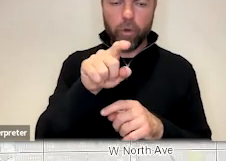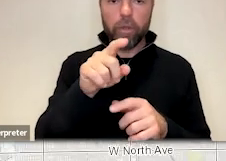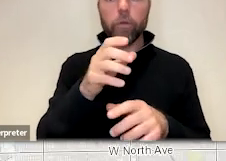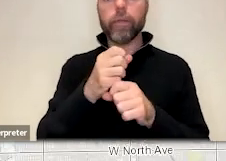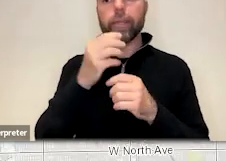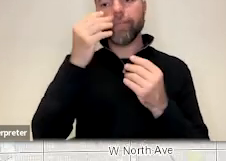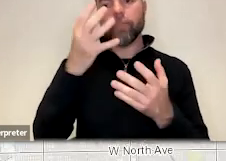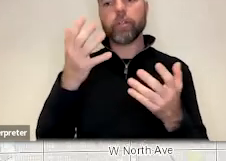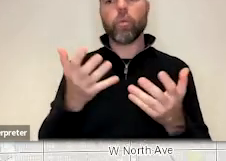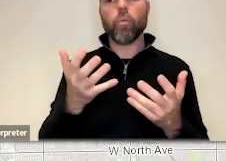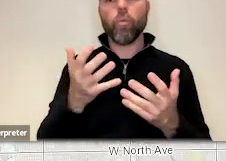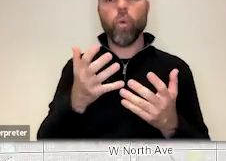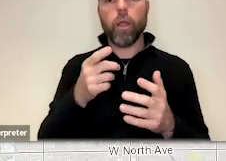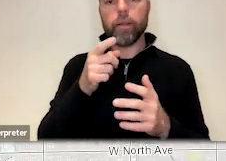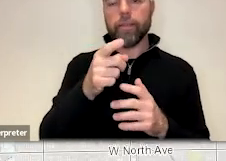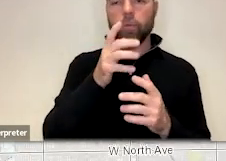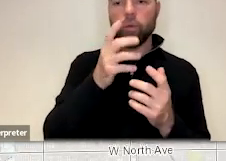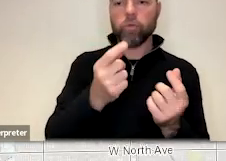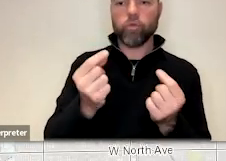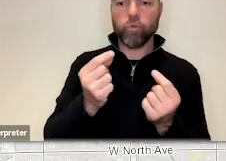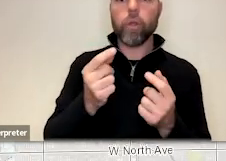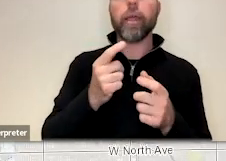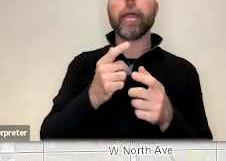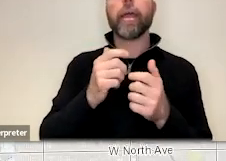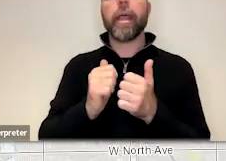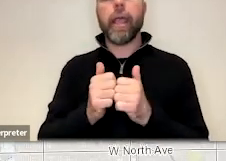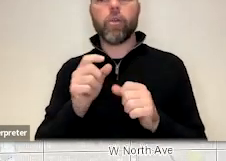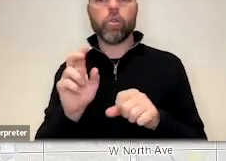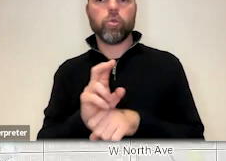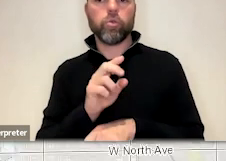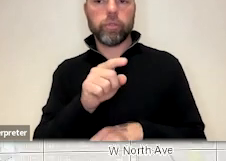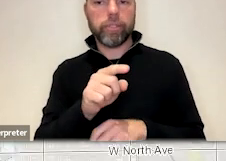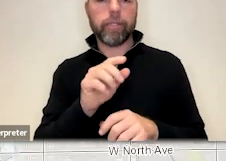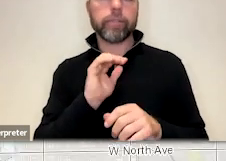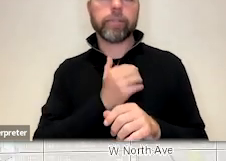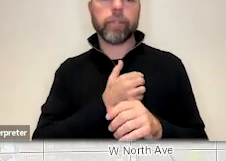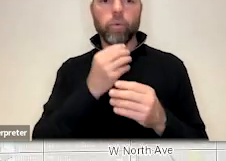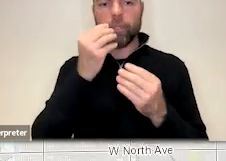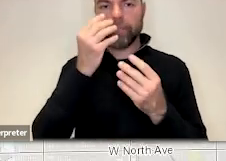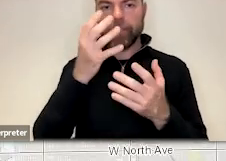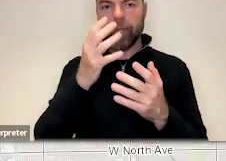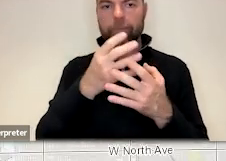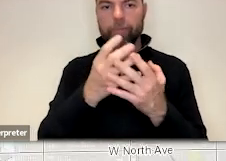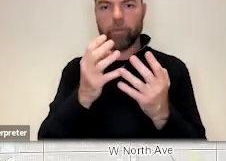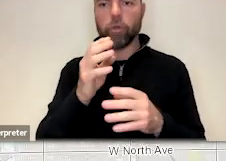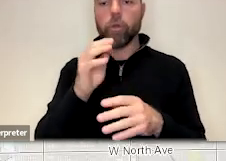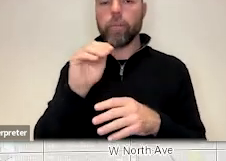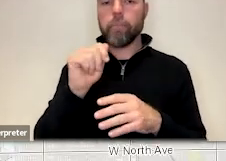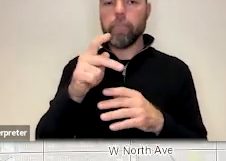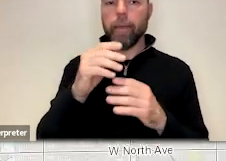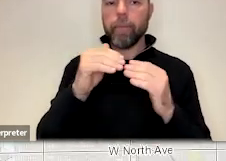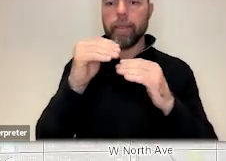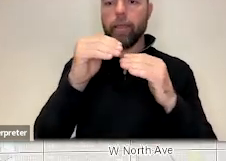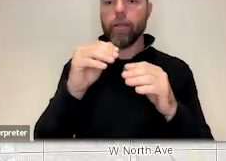what this toggle is going to do for you and how you can use it. This is our data filter and map layer menu, and it's telling us,